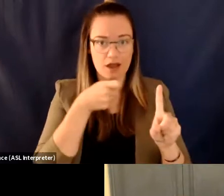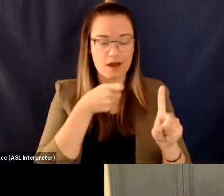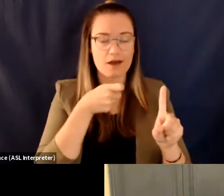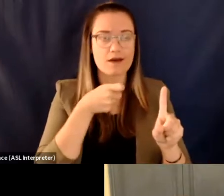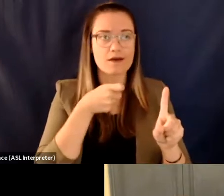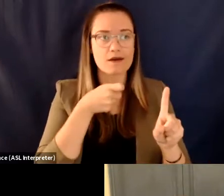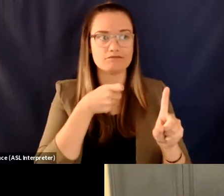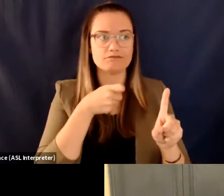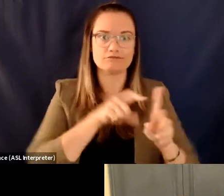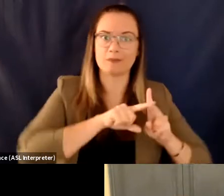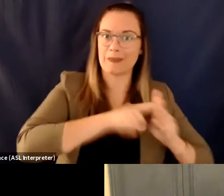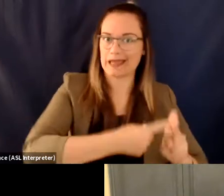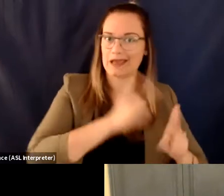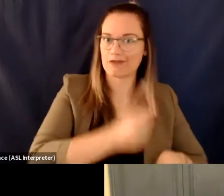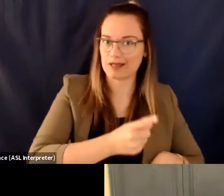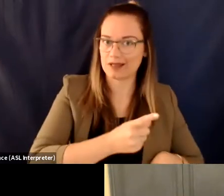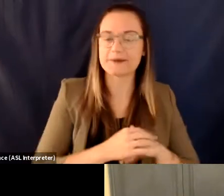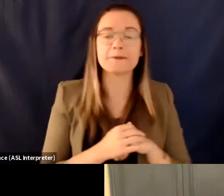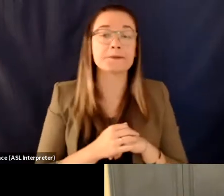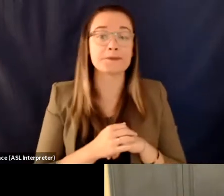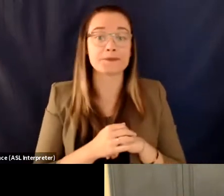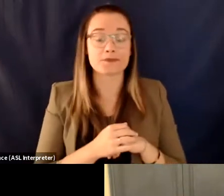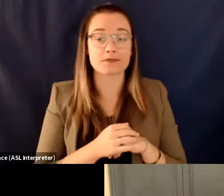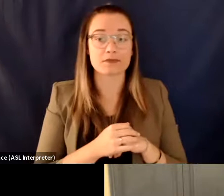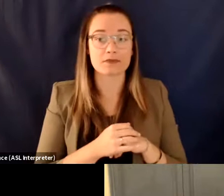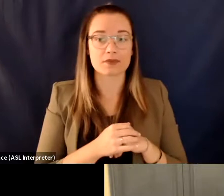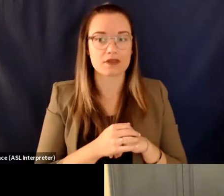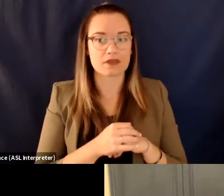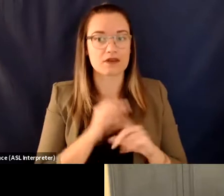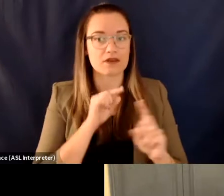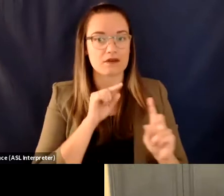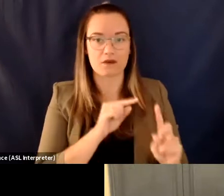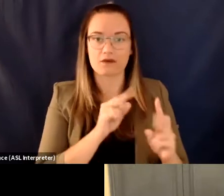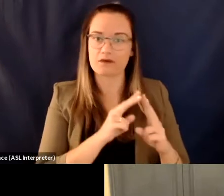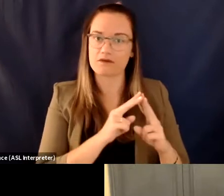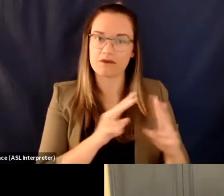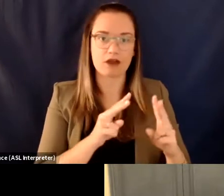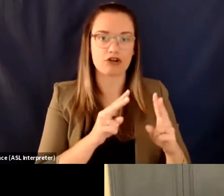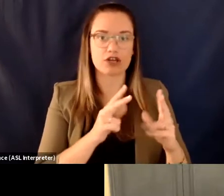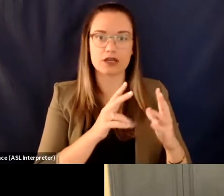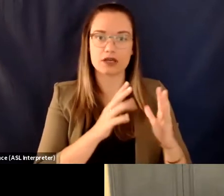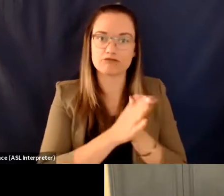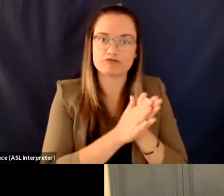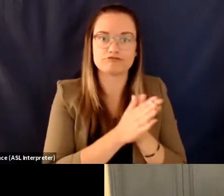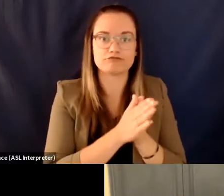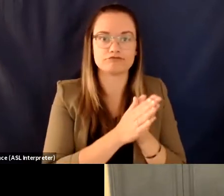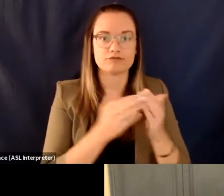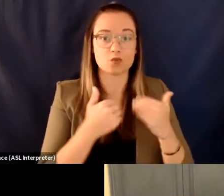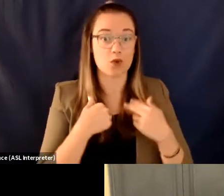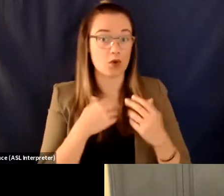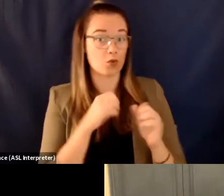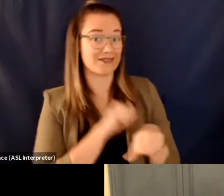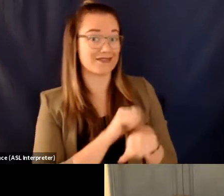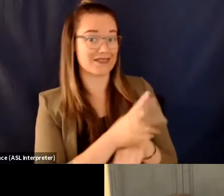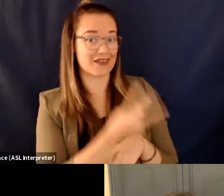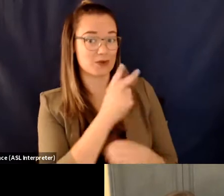from the get-go, right? And they were immediately receptive. We sent them a two-page treatment. They